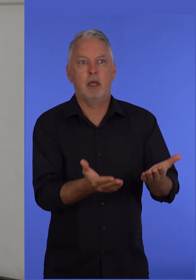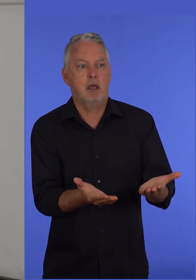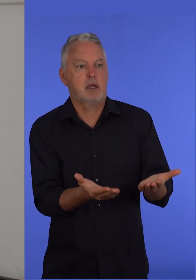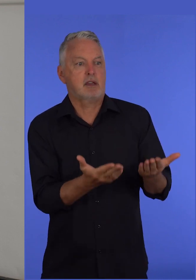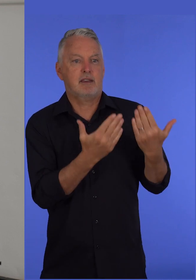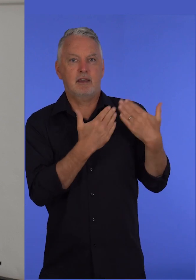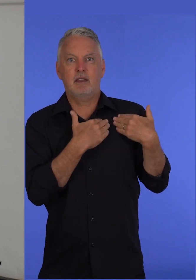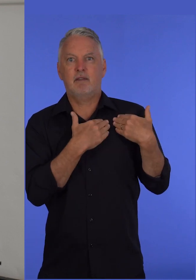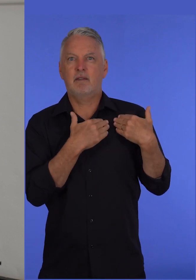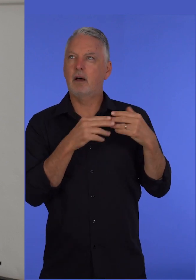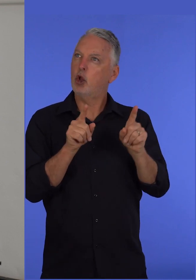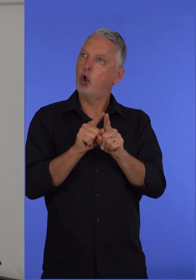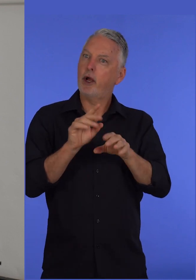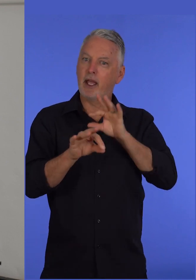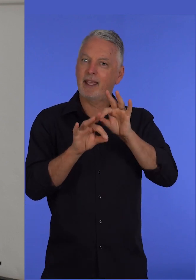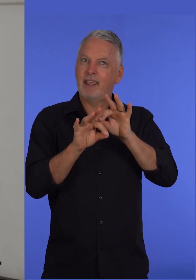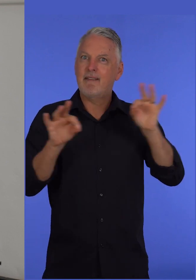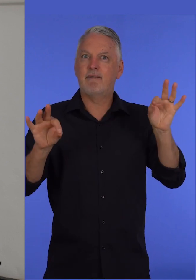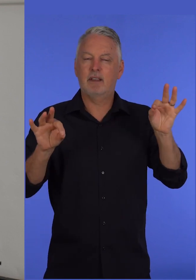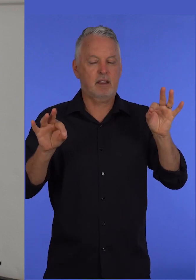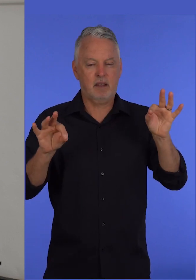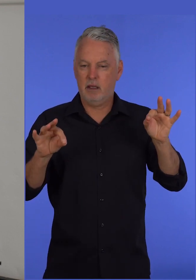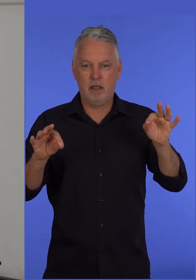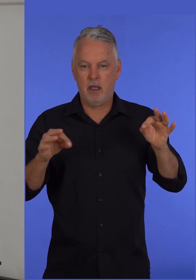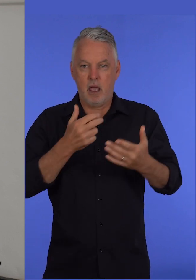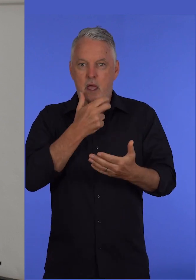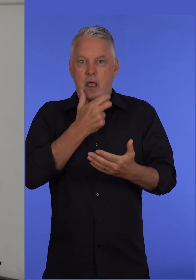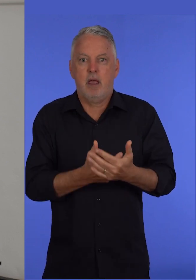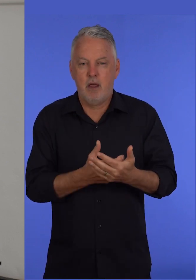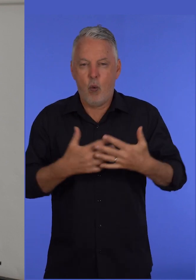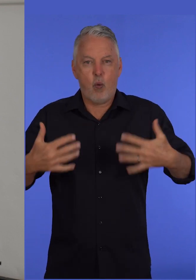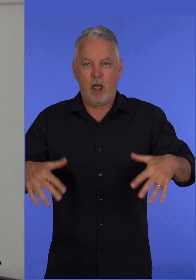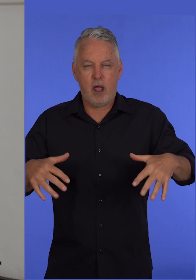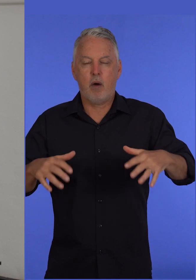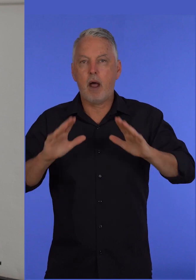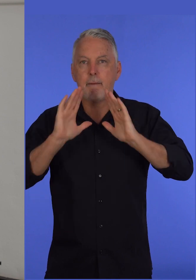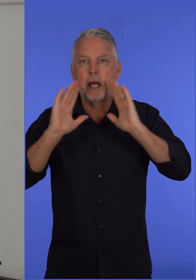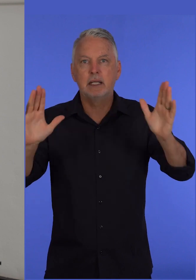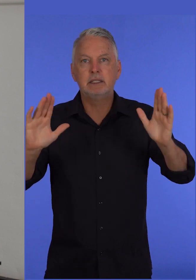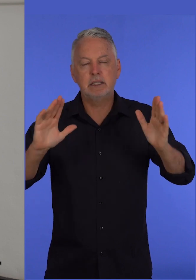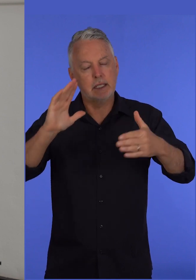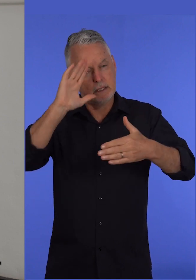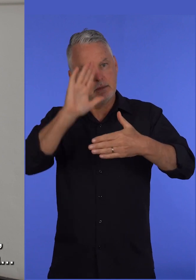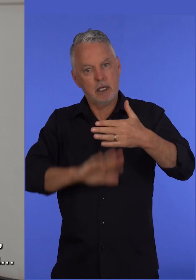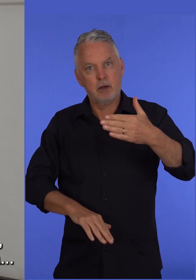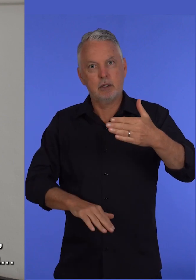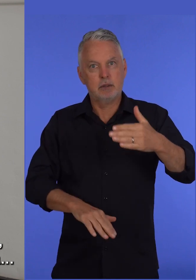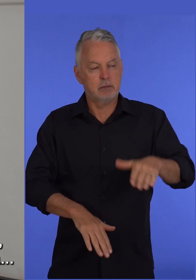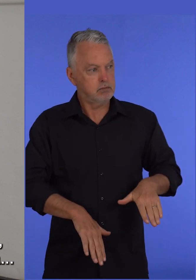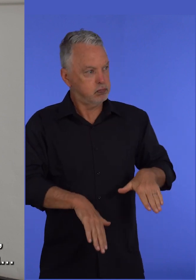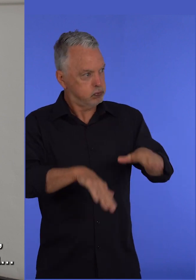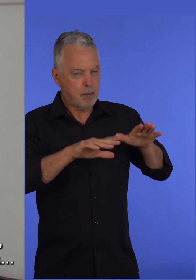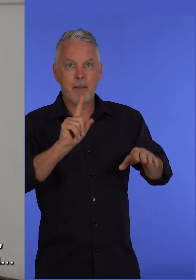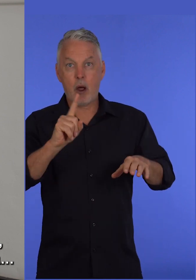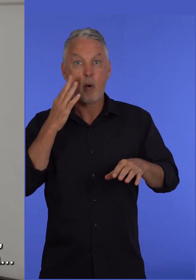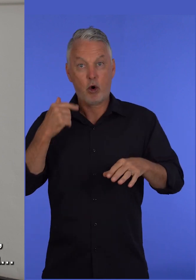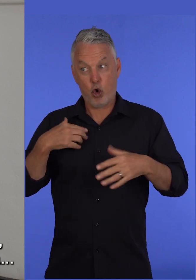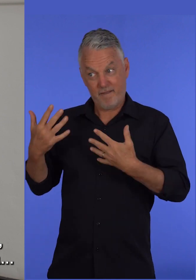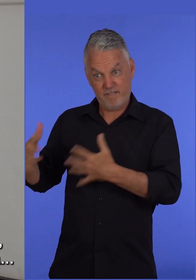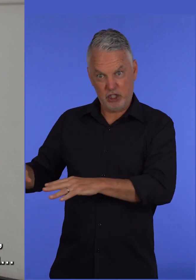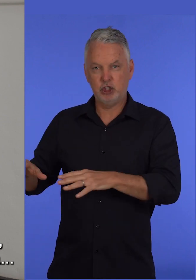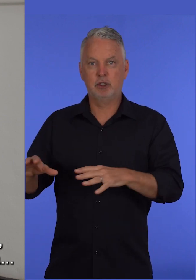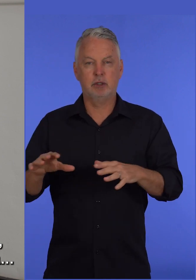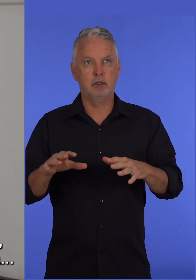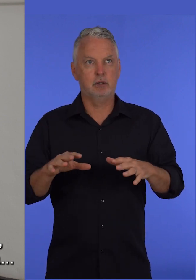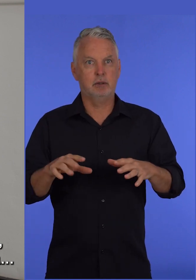gave me, and I pinched myself at the decades that I lived there. But I think once I stopped,